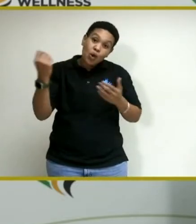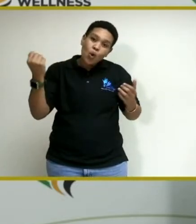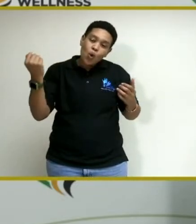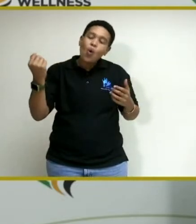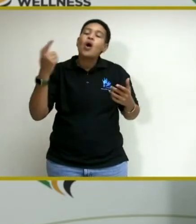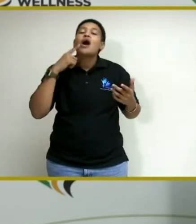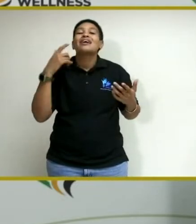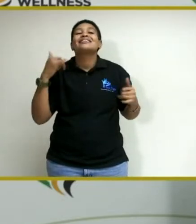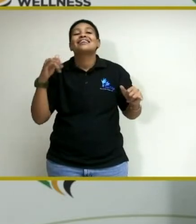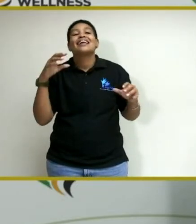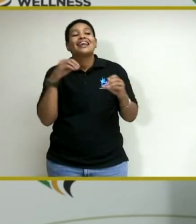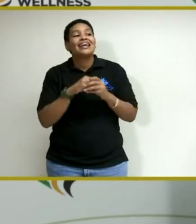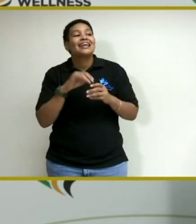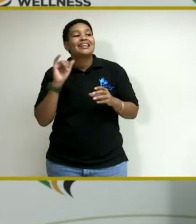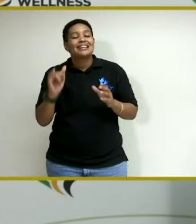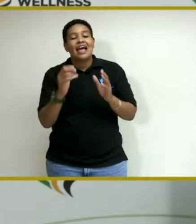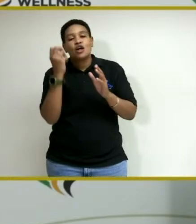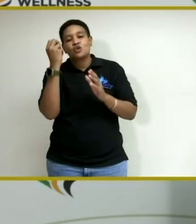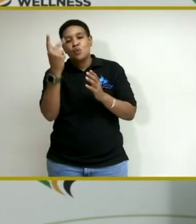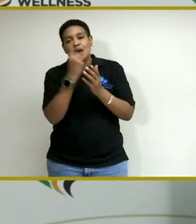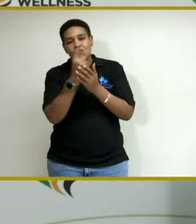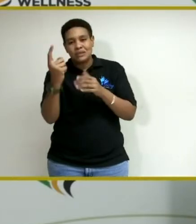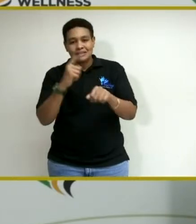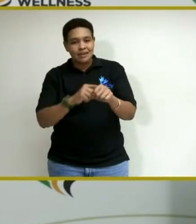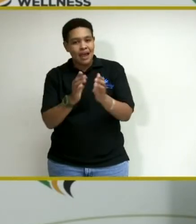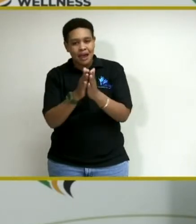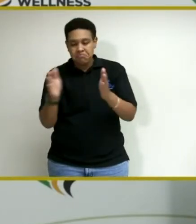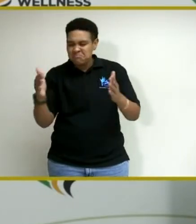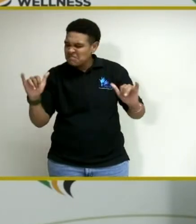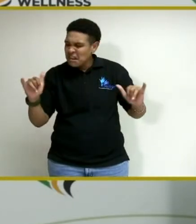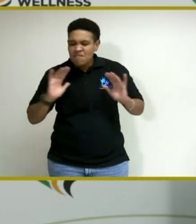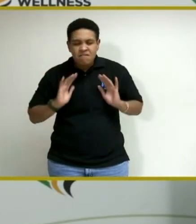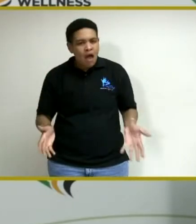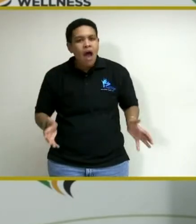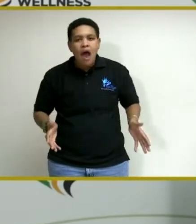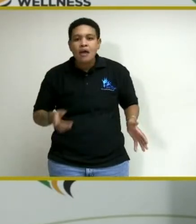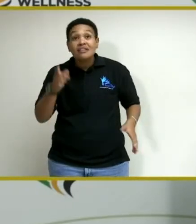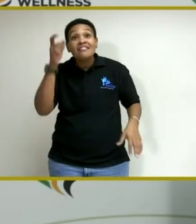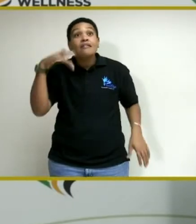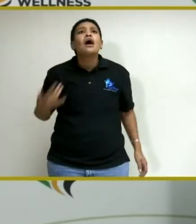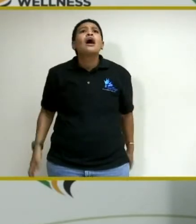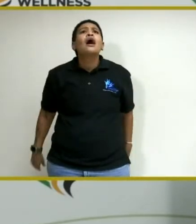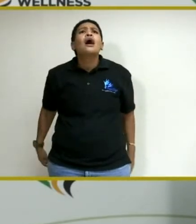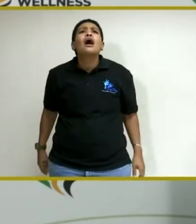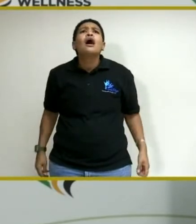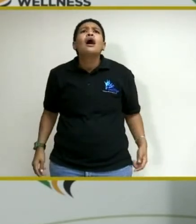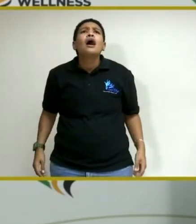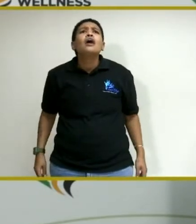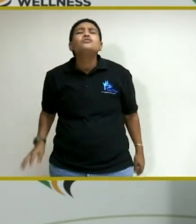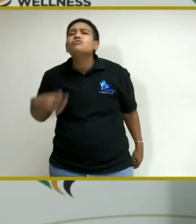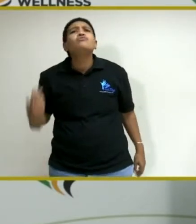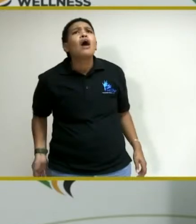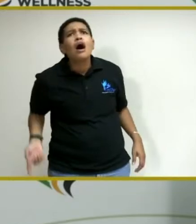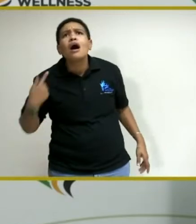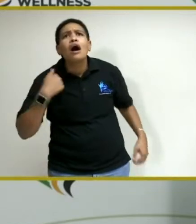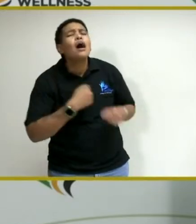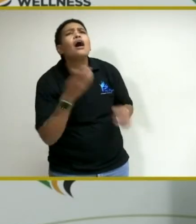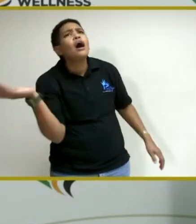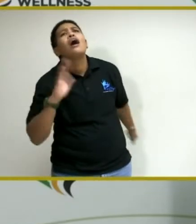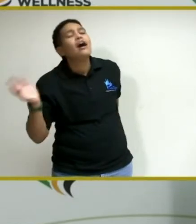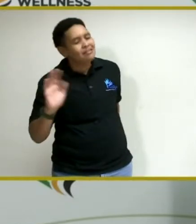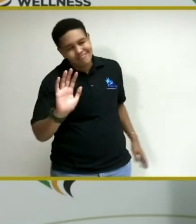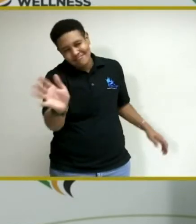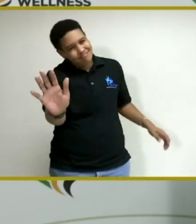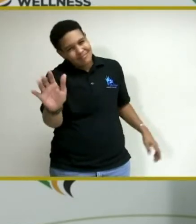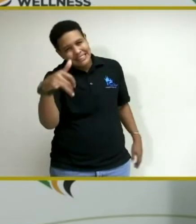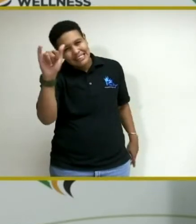still within that 12-week period. And that is very important. So you are protected from your first